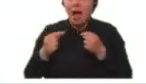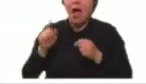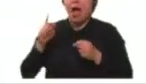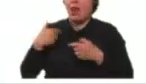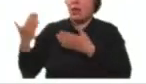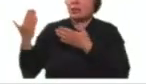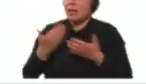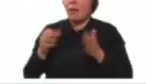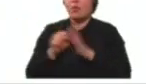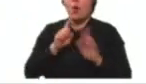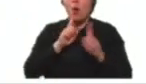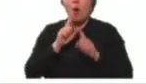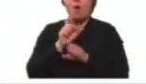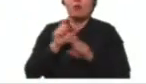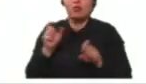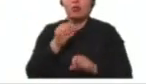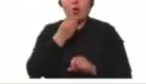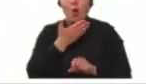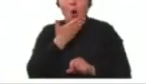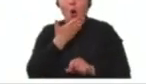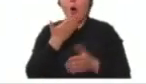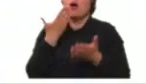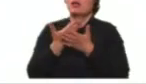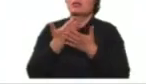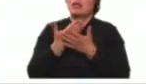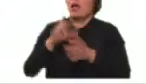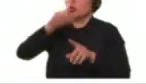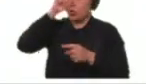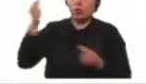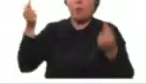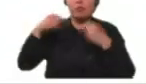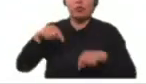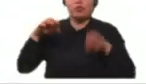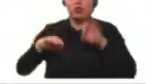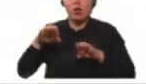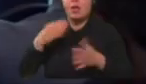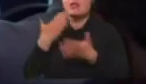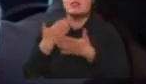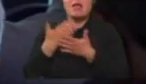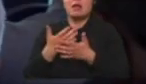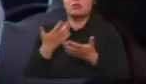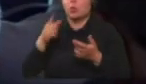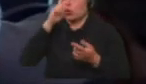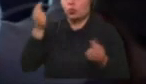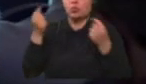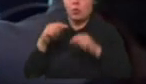or dinner. Why are you here at a conference on public transit? I want you to go back in your memories. What brought you to mobility?